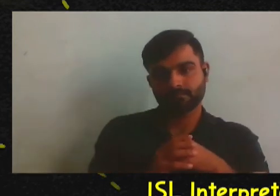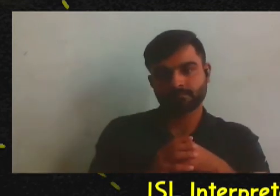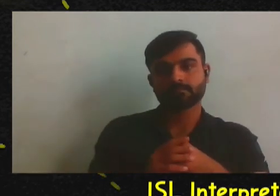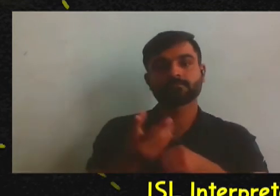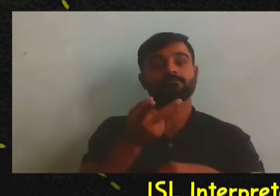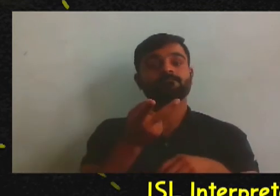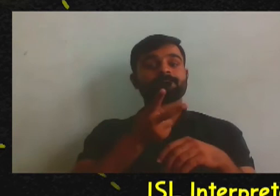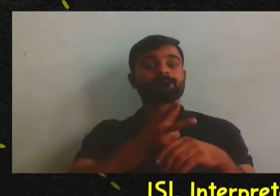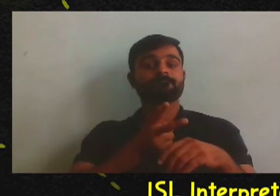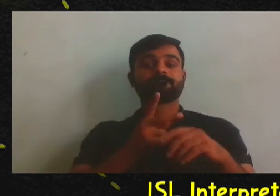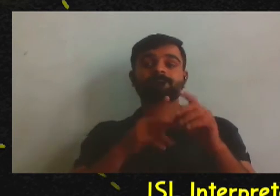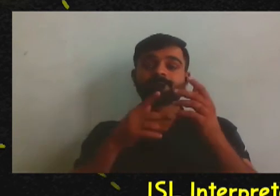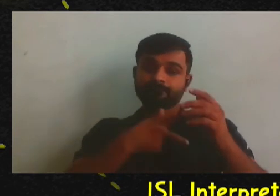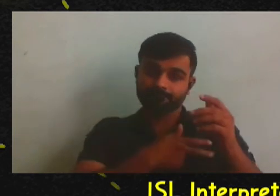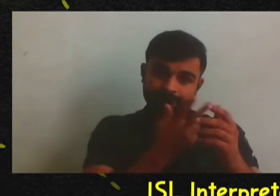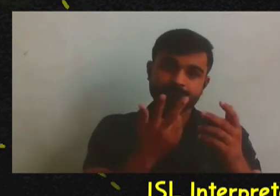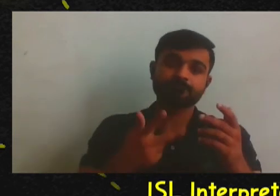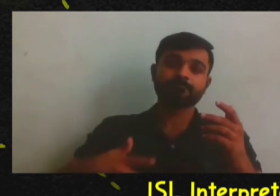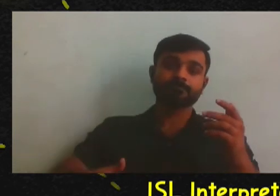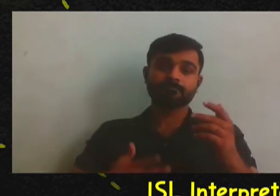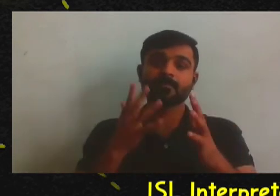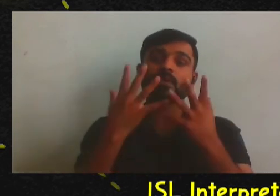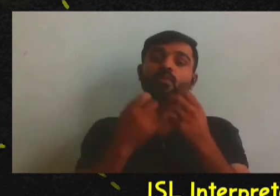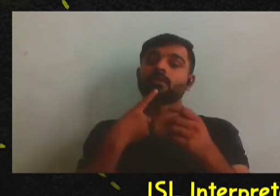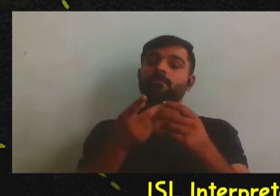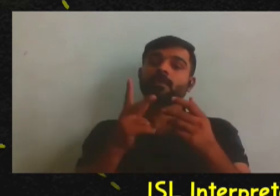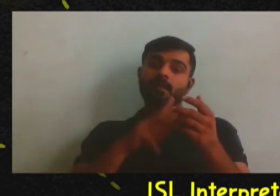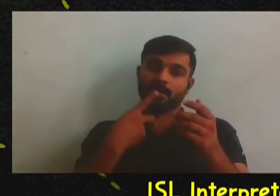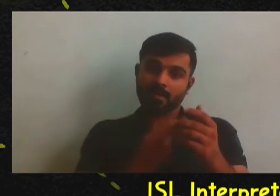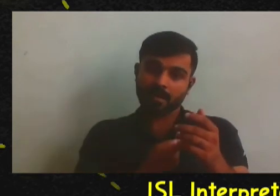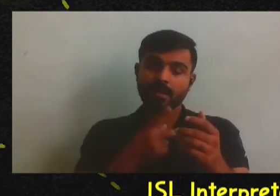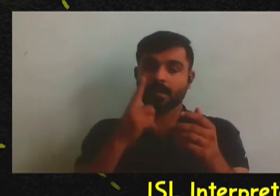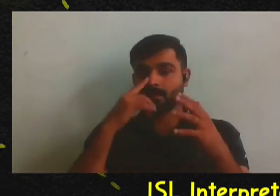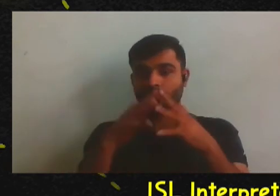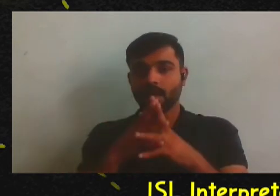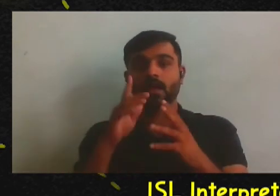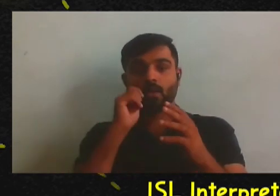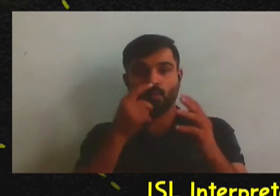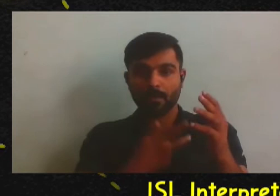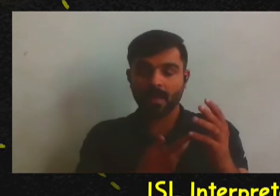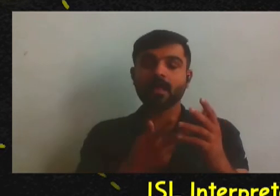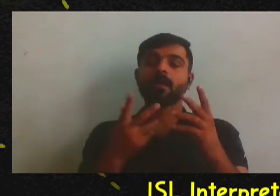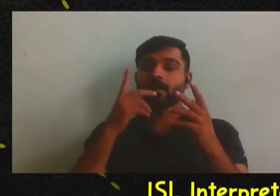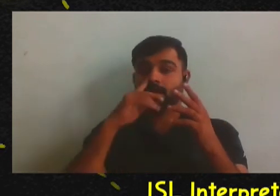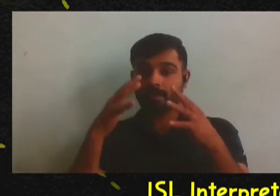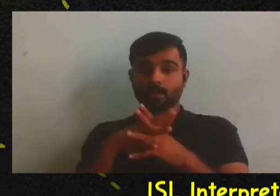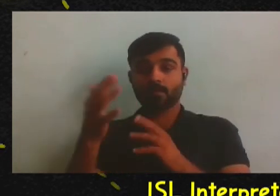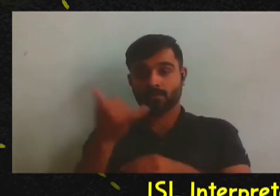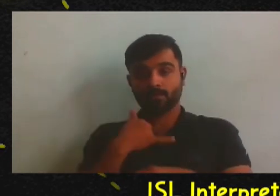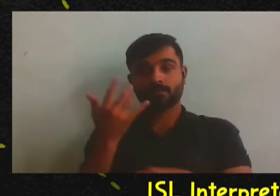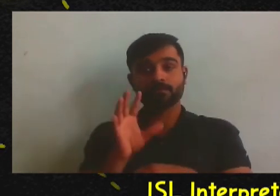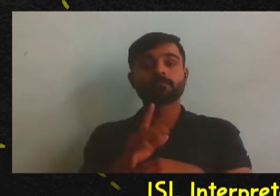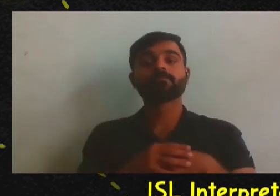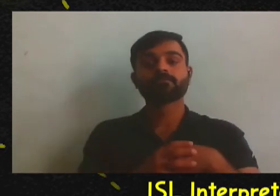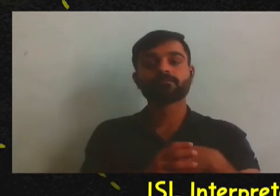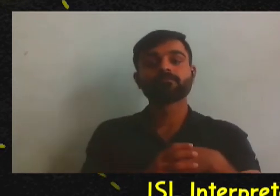transition through surgeries or want to become trans men or trans women. And if a trans woman calls me,